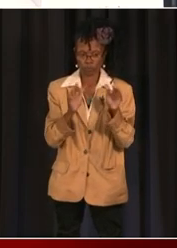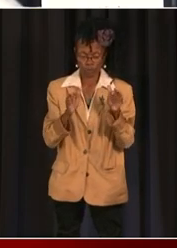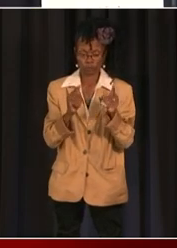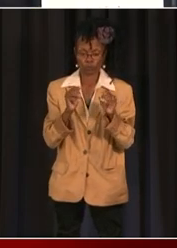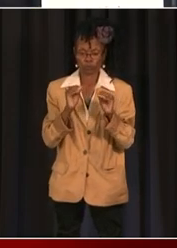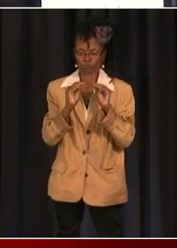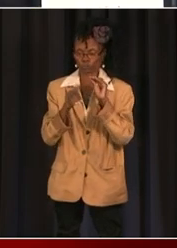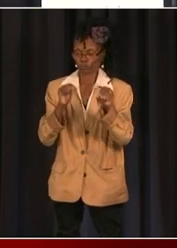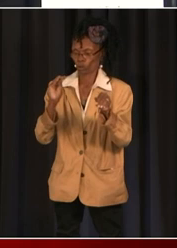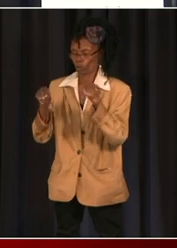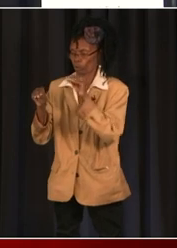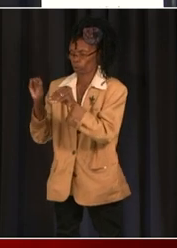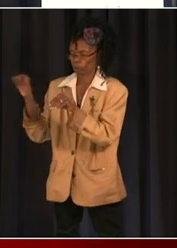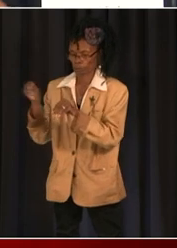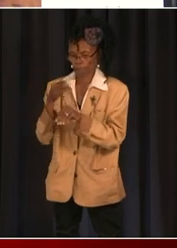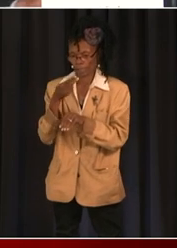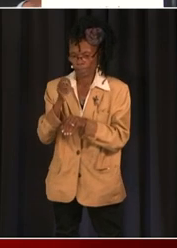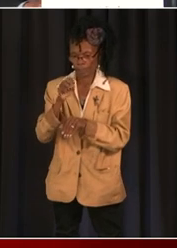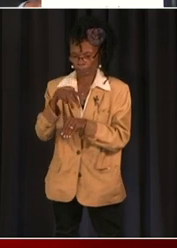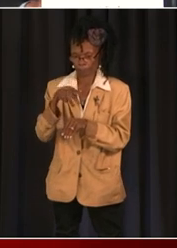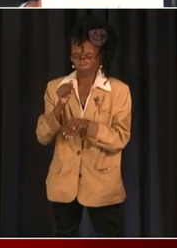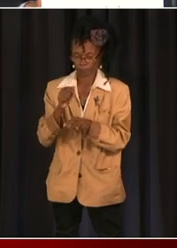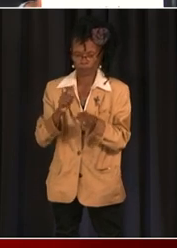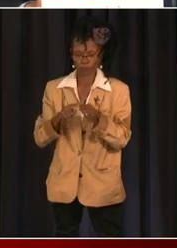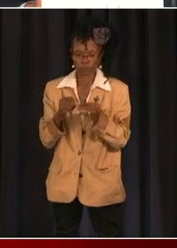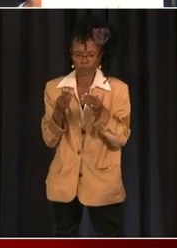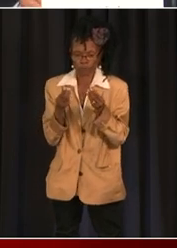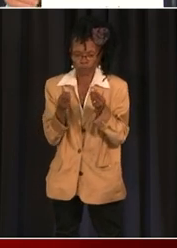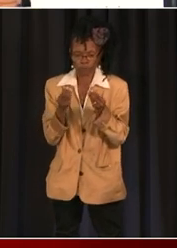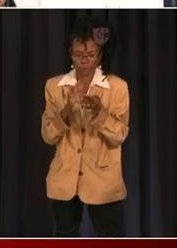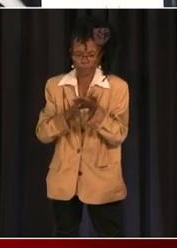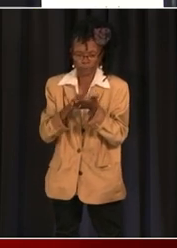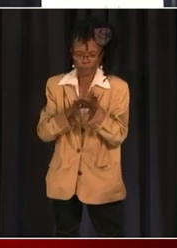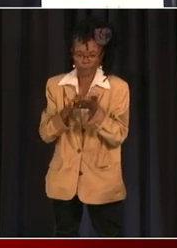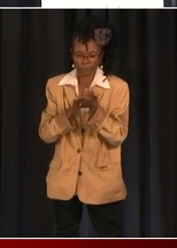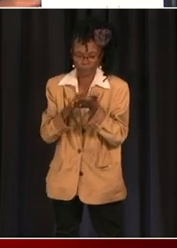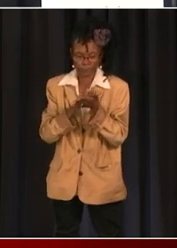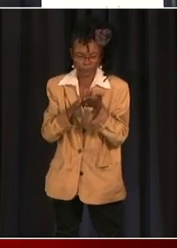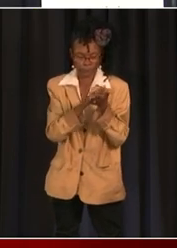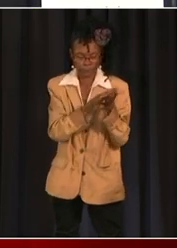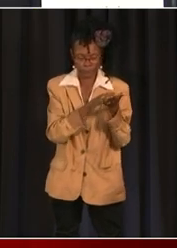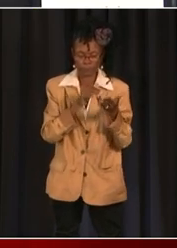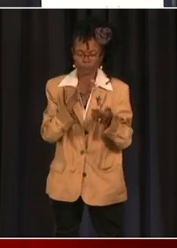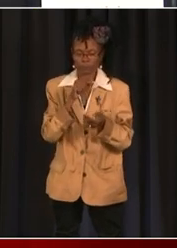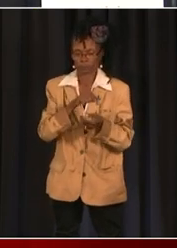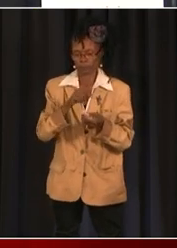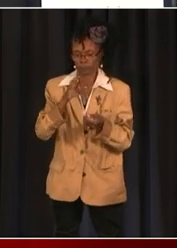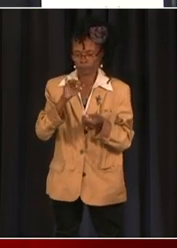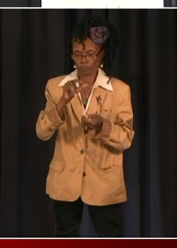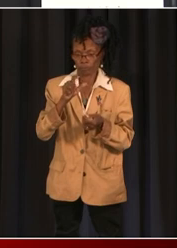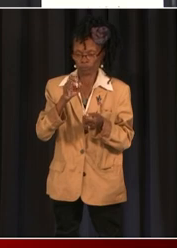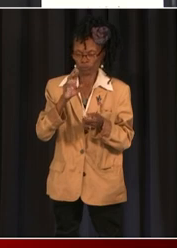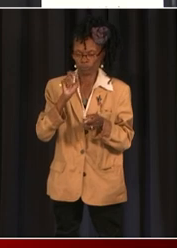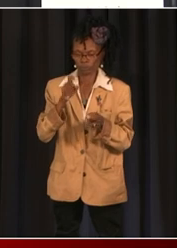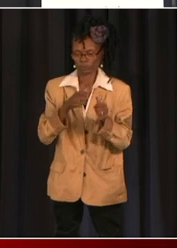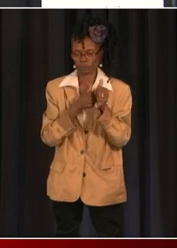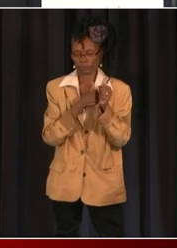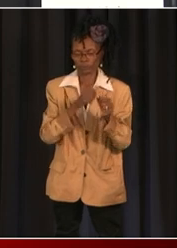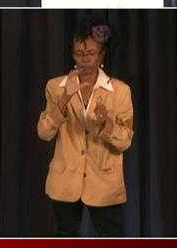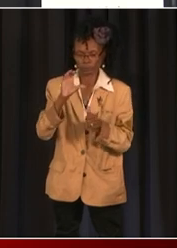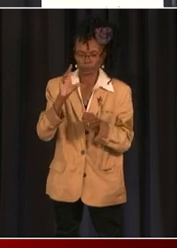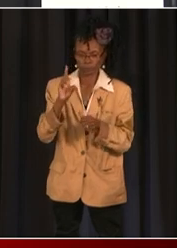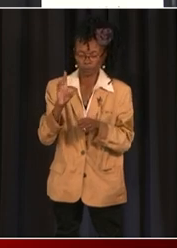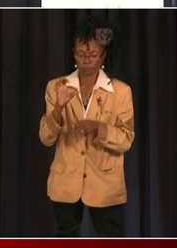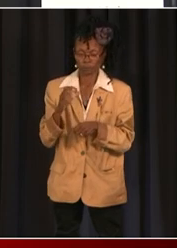of our cleaning supplies are also in alignment with CDC guidance. So we think about screening, we are asking families